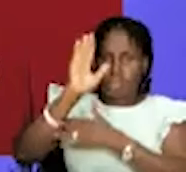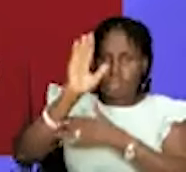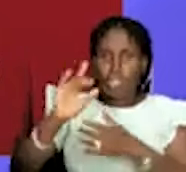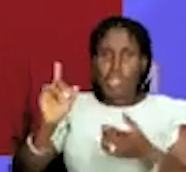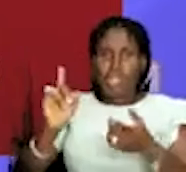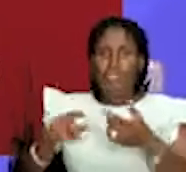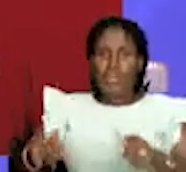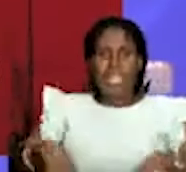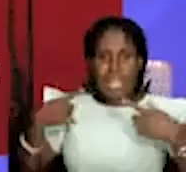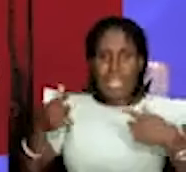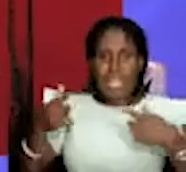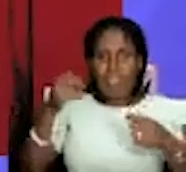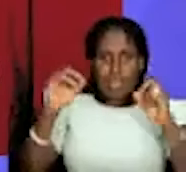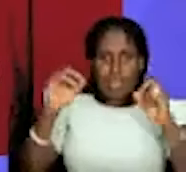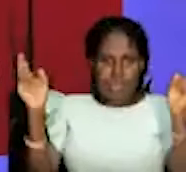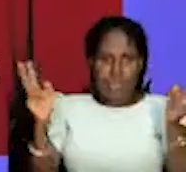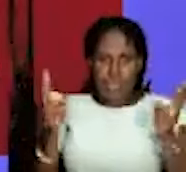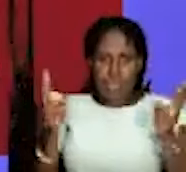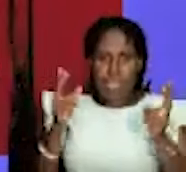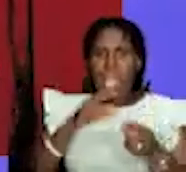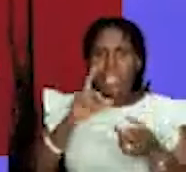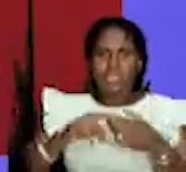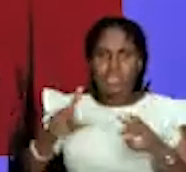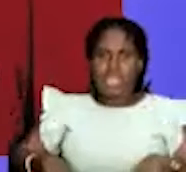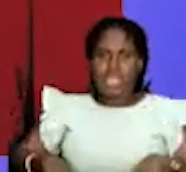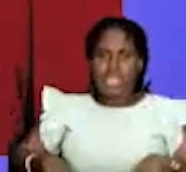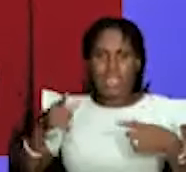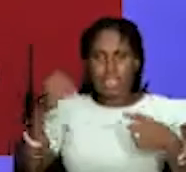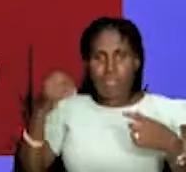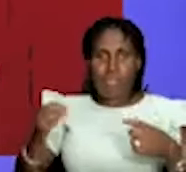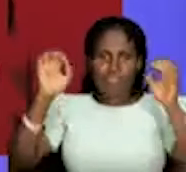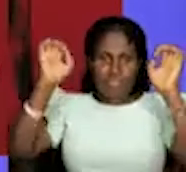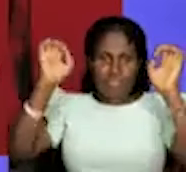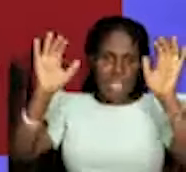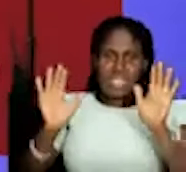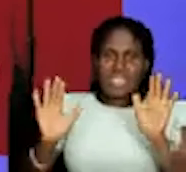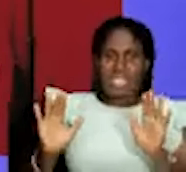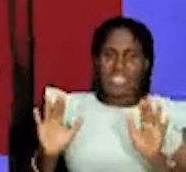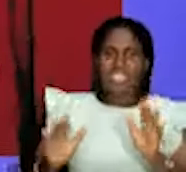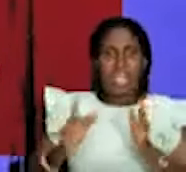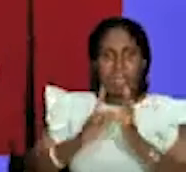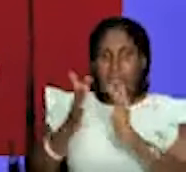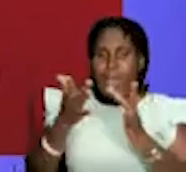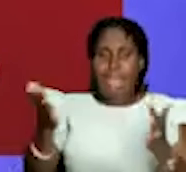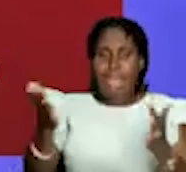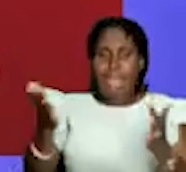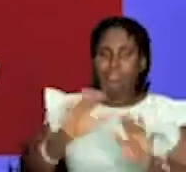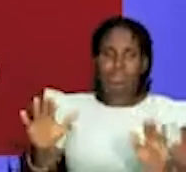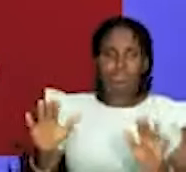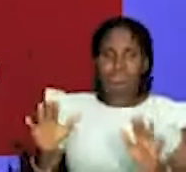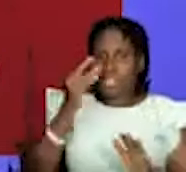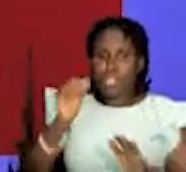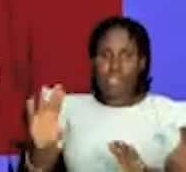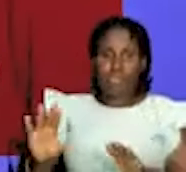victory and to a life of excellence. The Bible does not leave us in the dark as to the fact